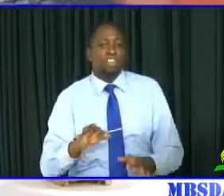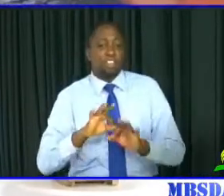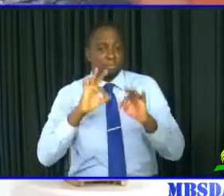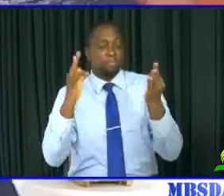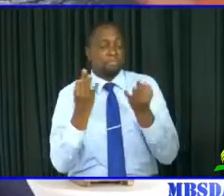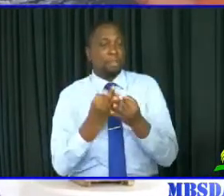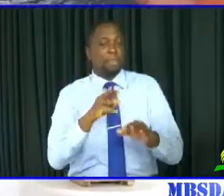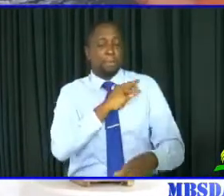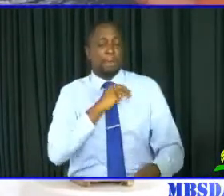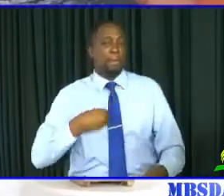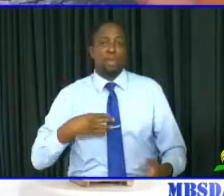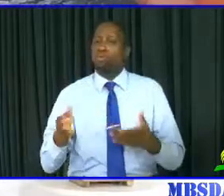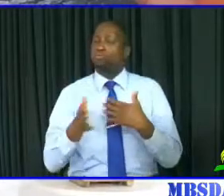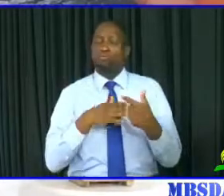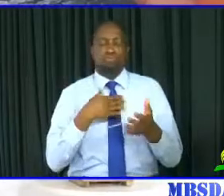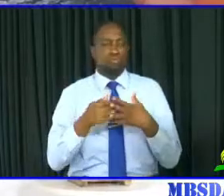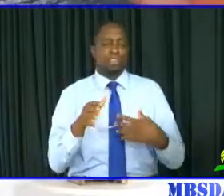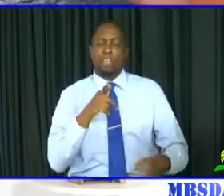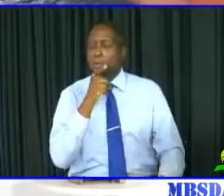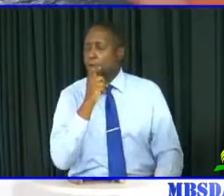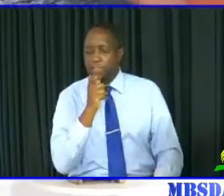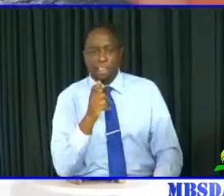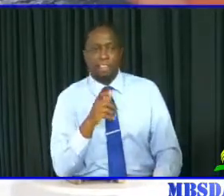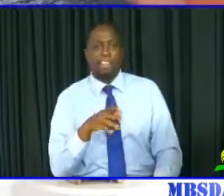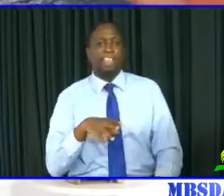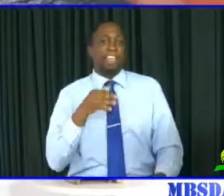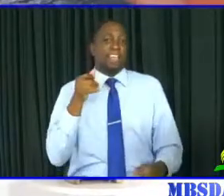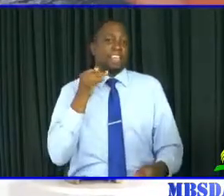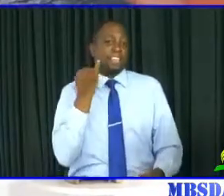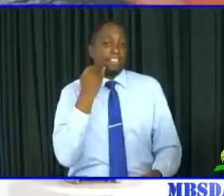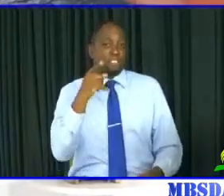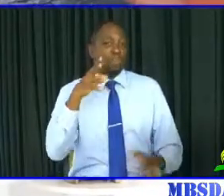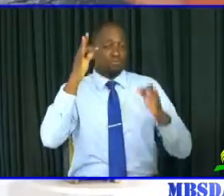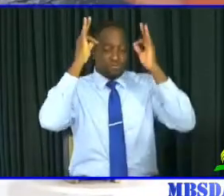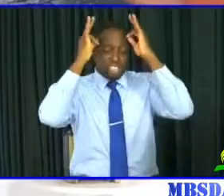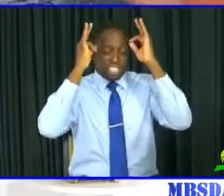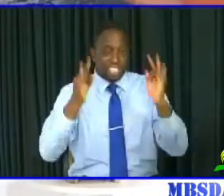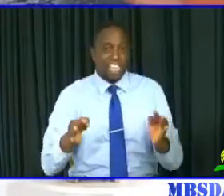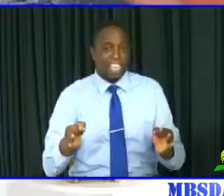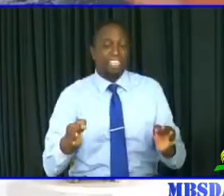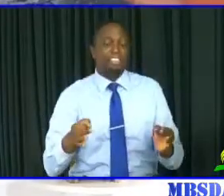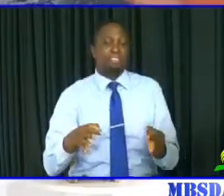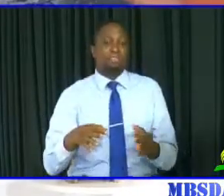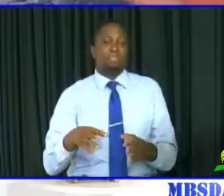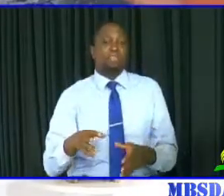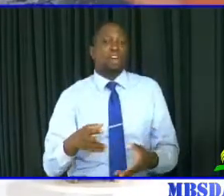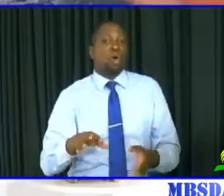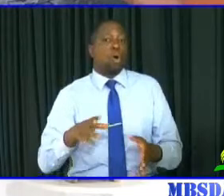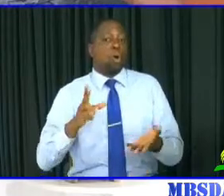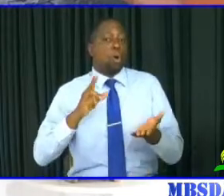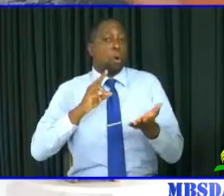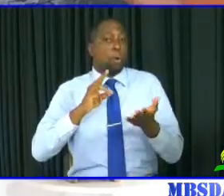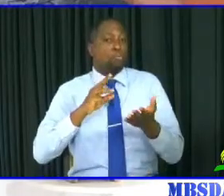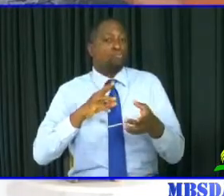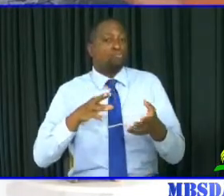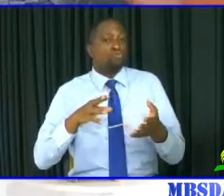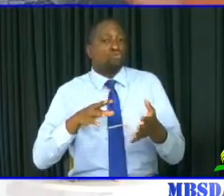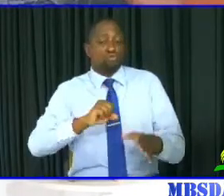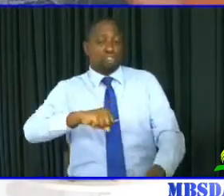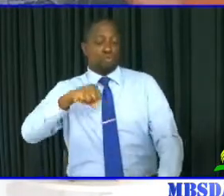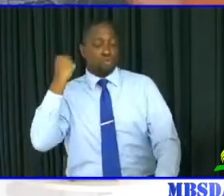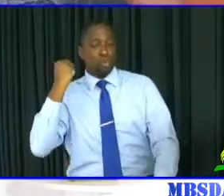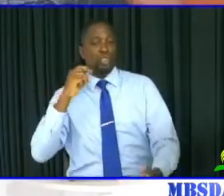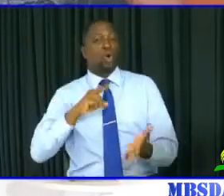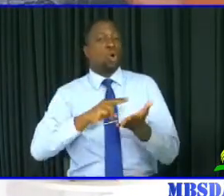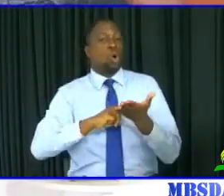one, if you, whomever you may be, if you decide to reject the prompting of the Holy Spirit, you will end up